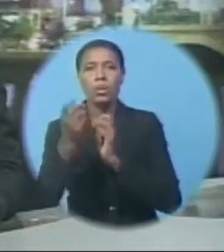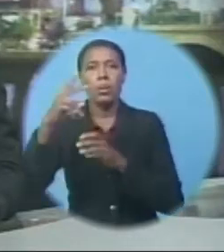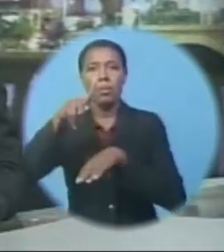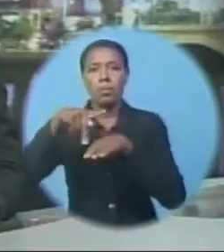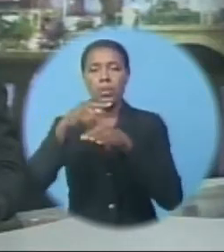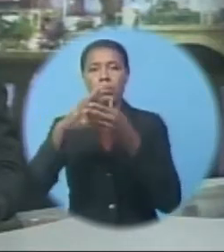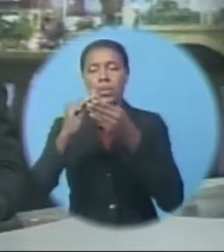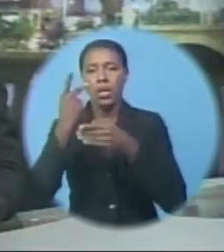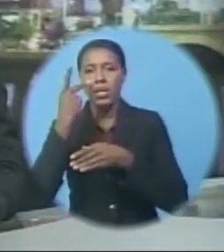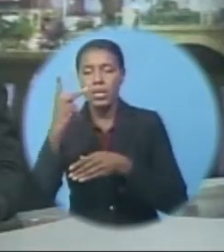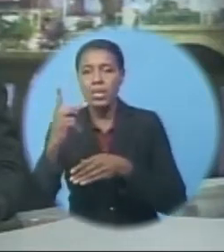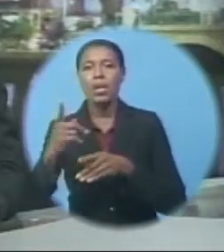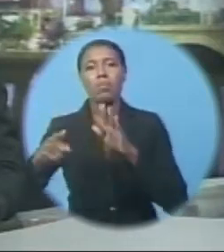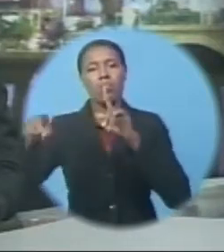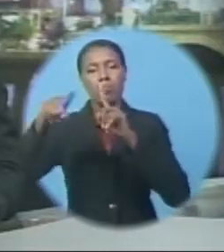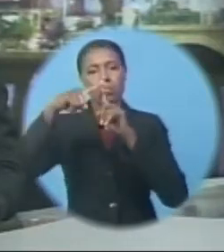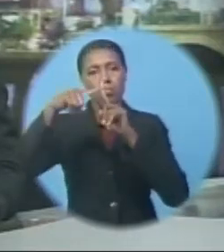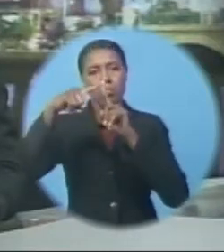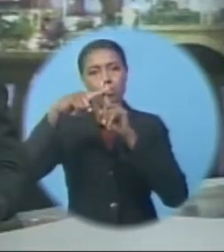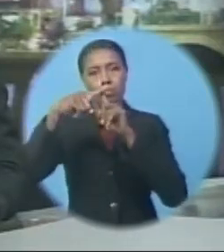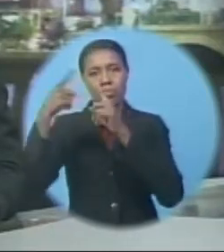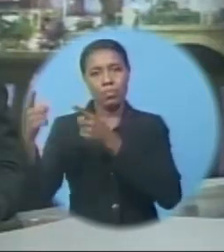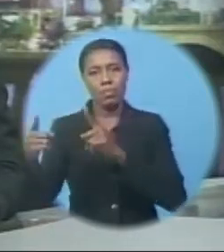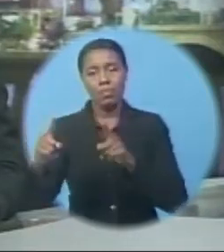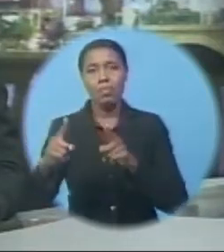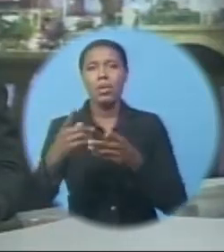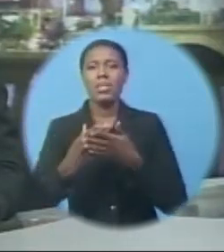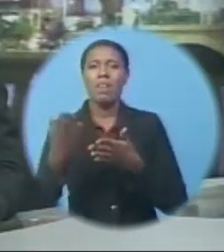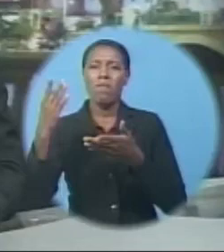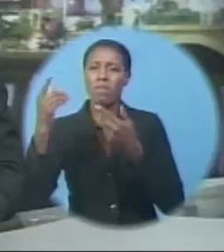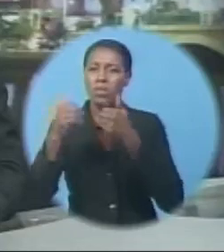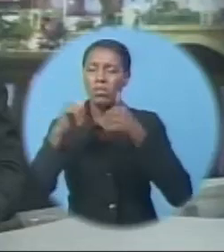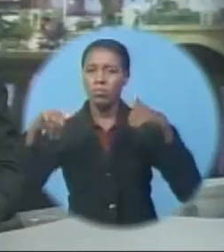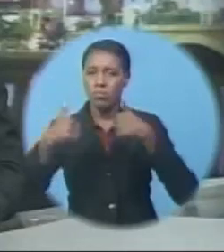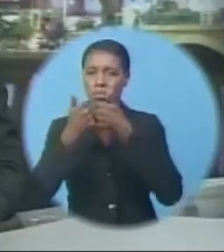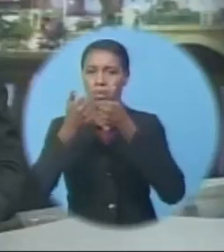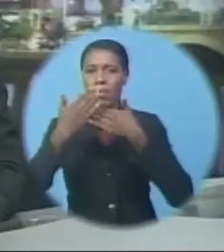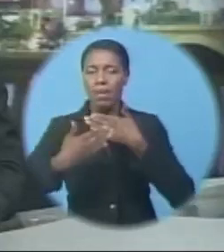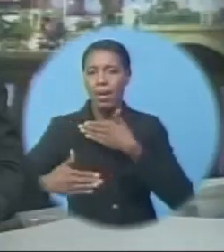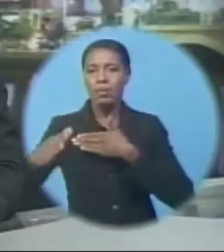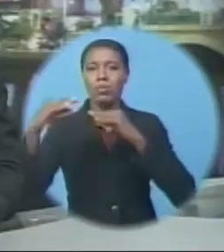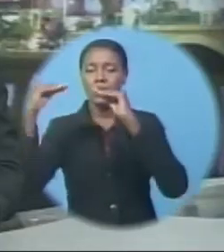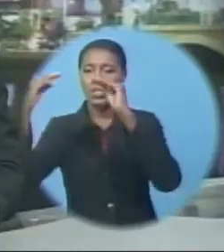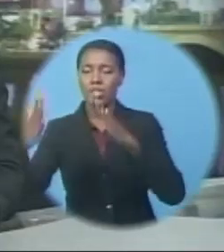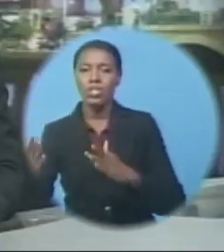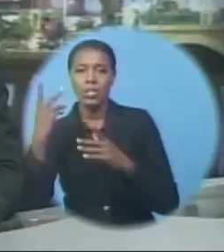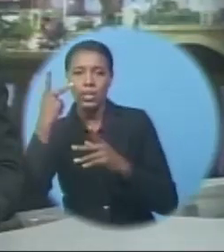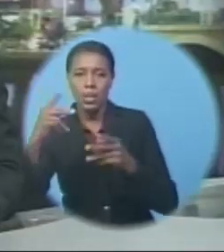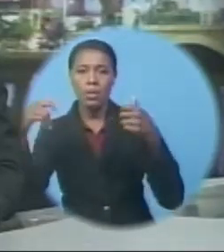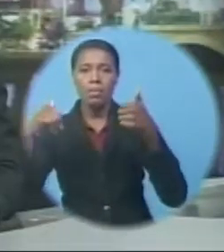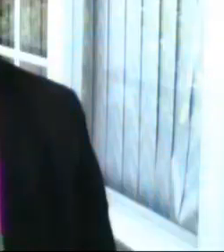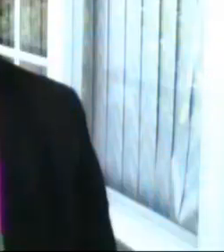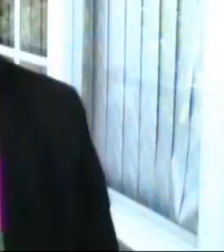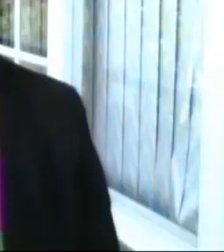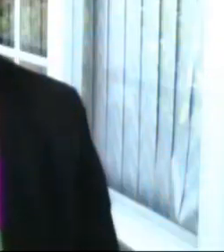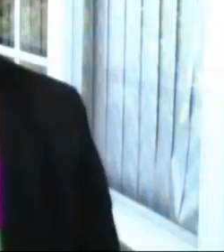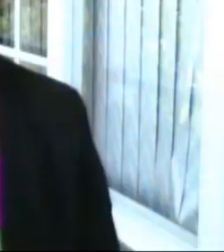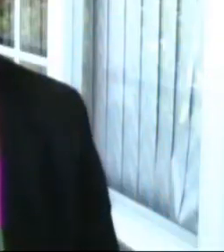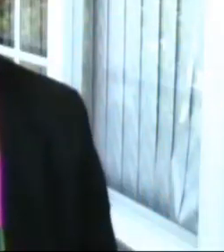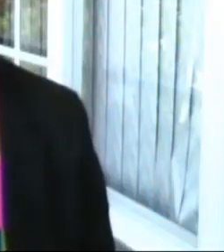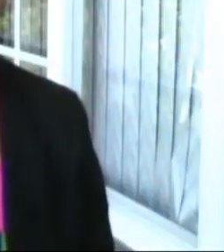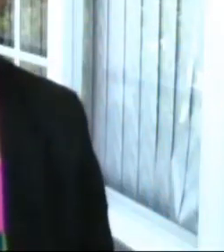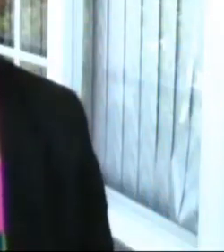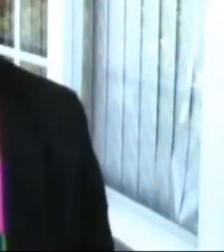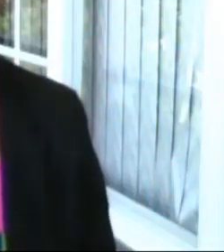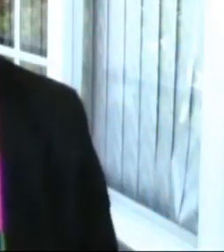challenging at first because of the changes required, but teachers became more receptive once they started to see the benefits. We're getting children to